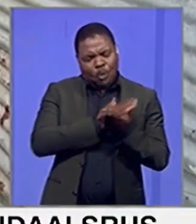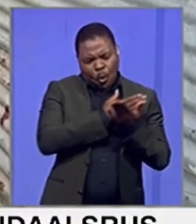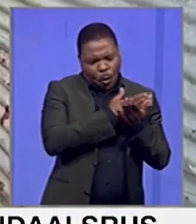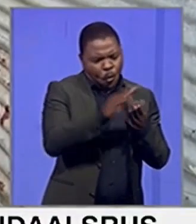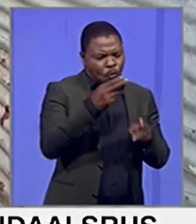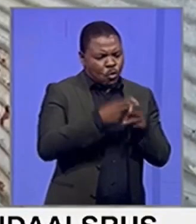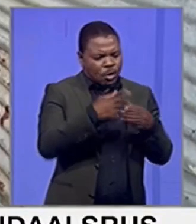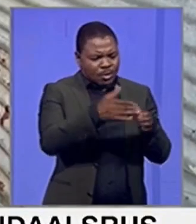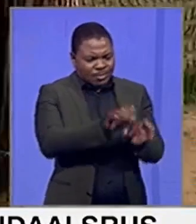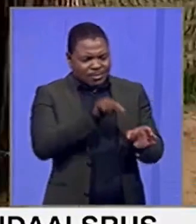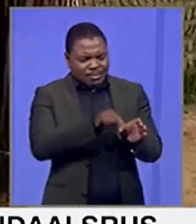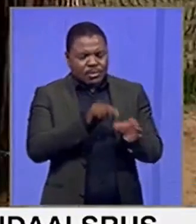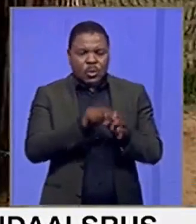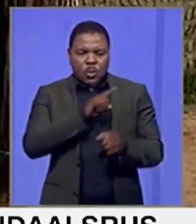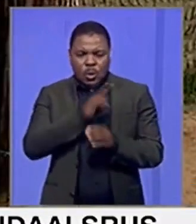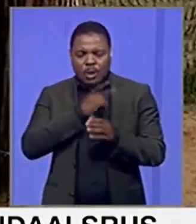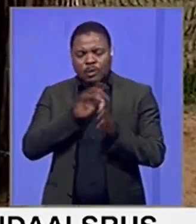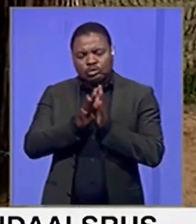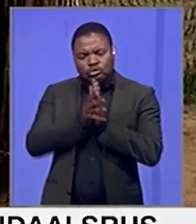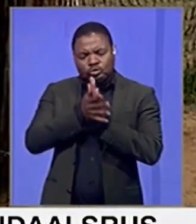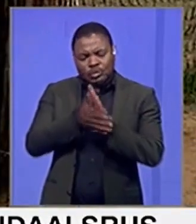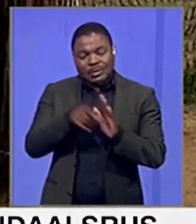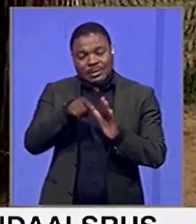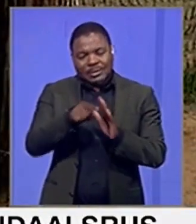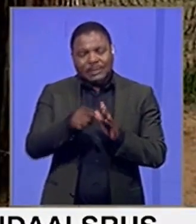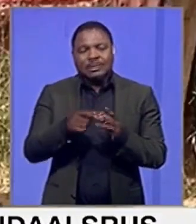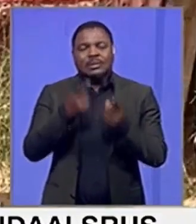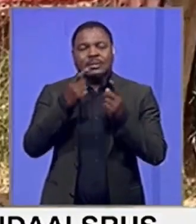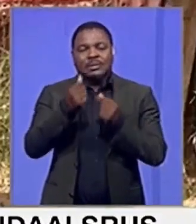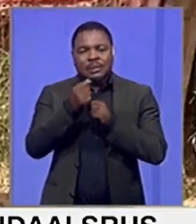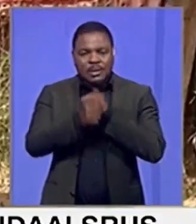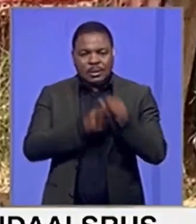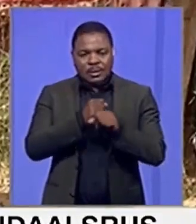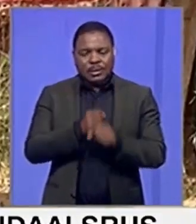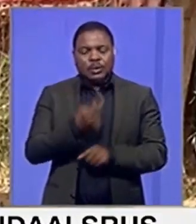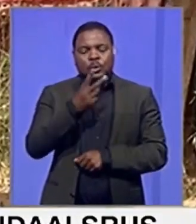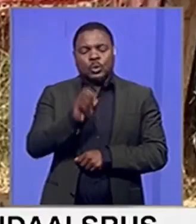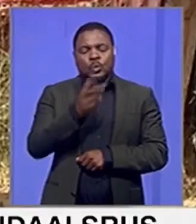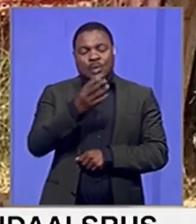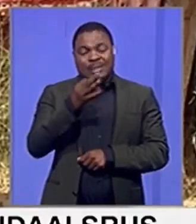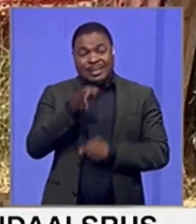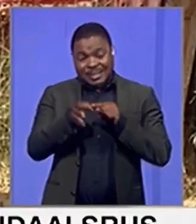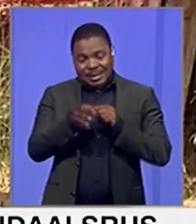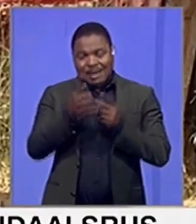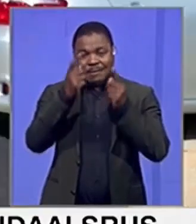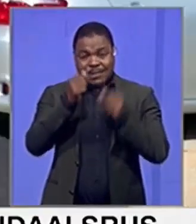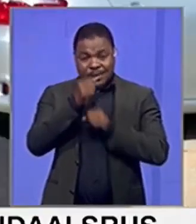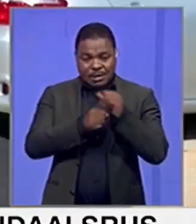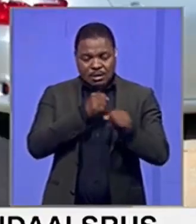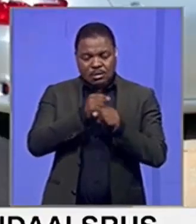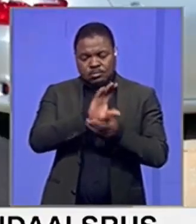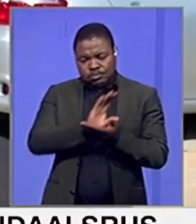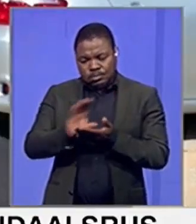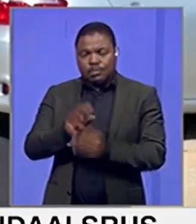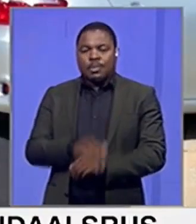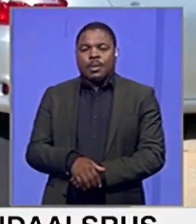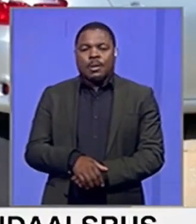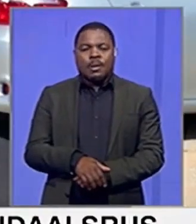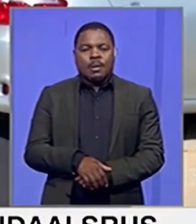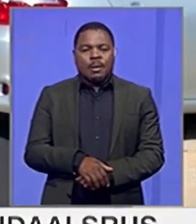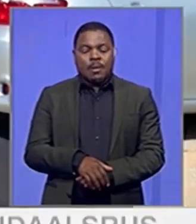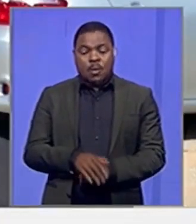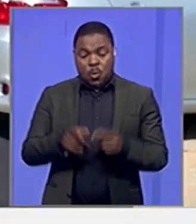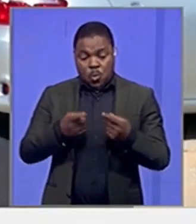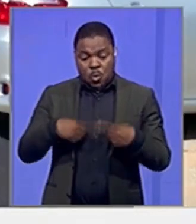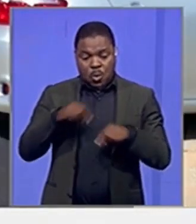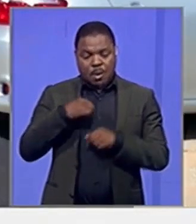šetšana le tlhabollo ya motheo kgopararo ya ngwaga wa ditšhelete wa 2023. Re le Matšhabeng le lefapha